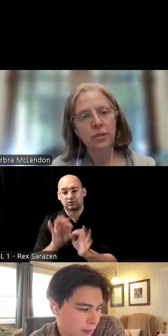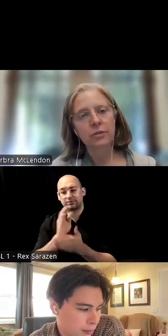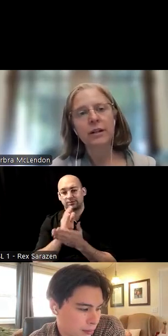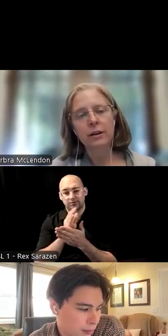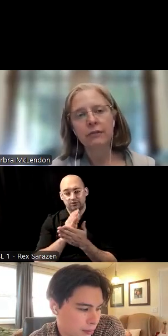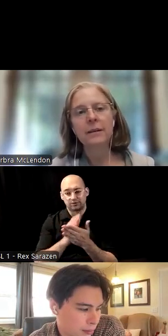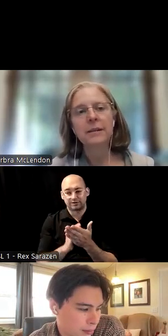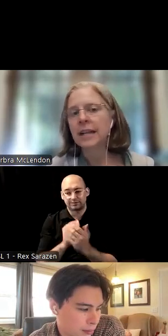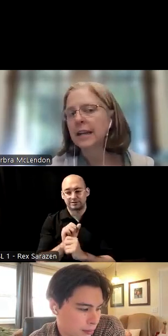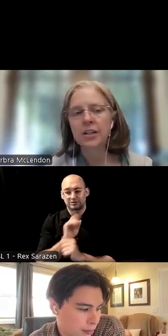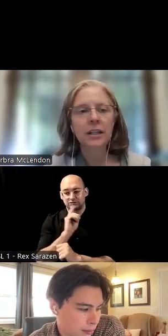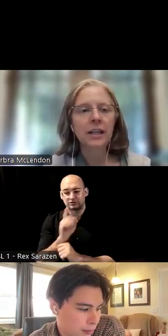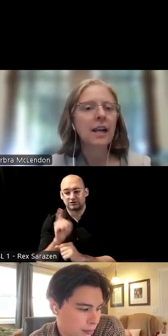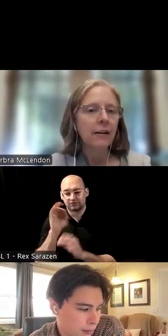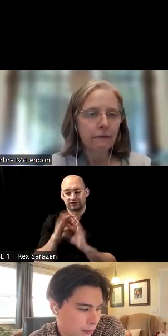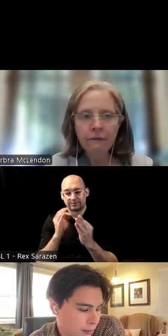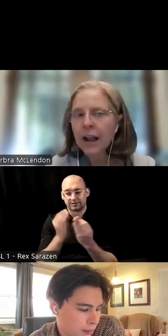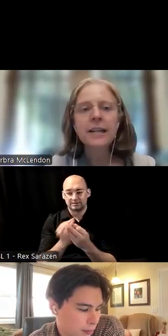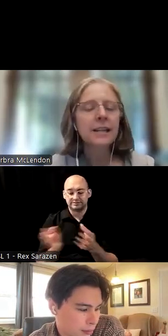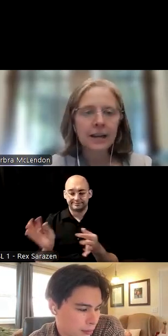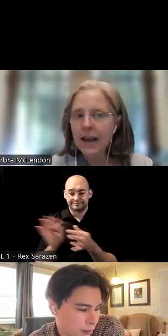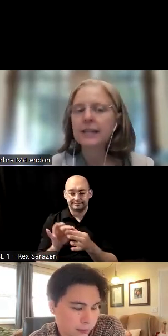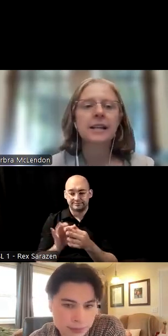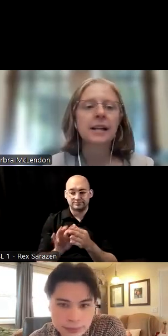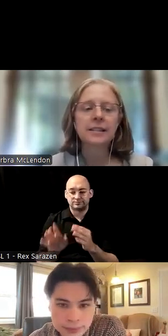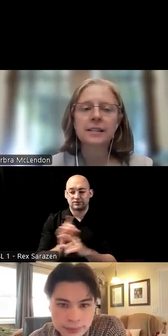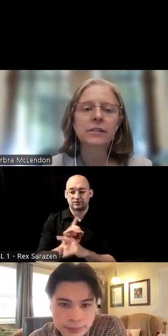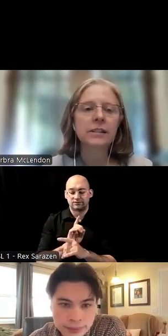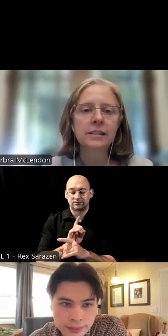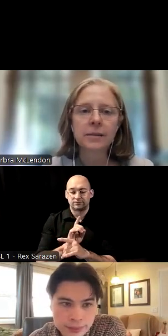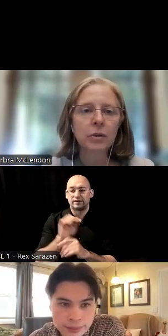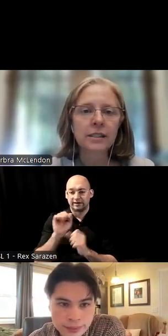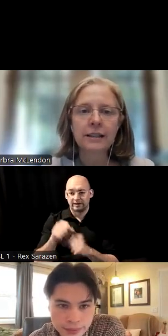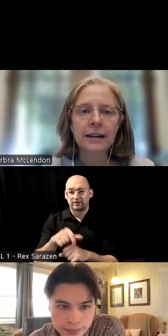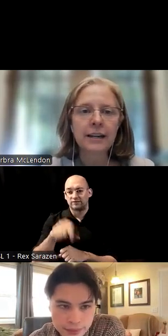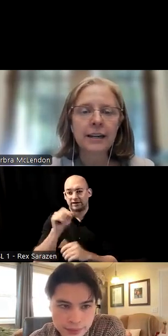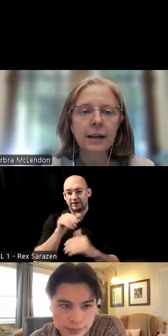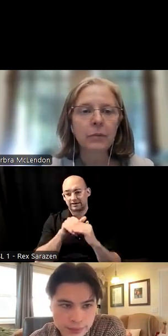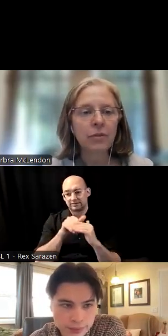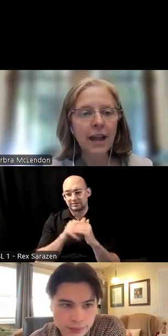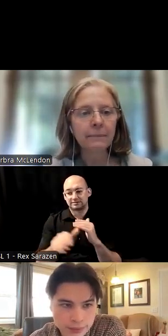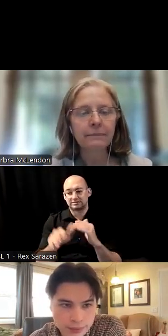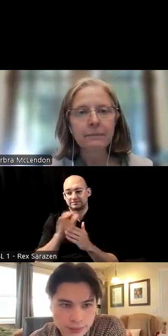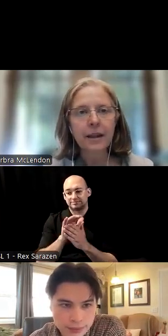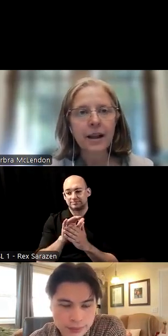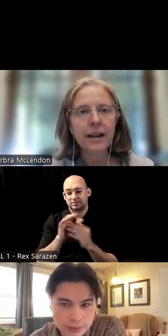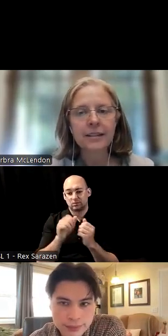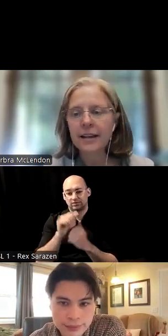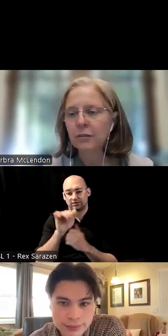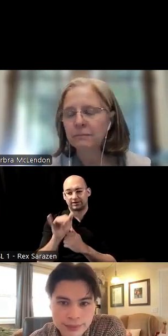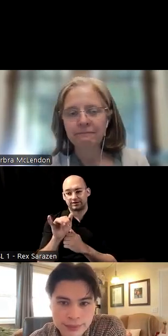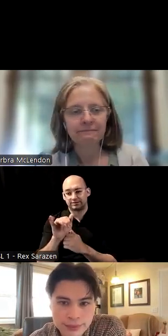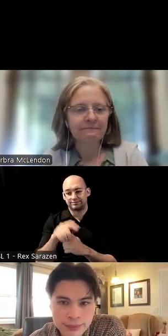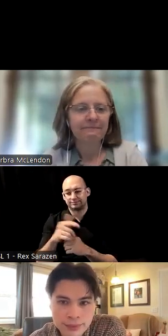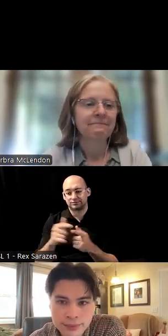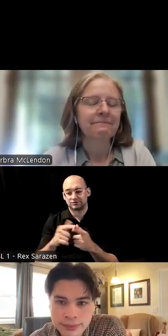to ensuring that our families can actually find and access the services and supports that they need. And with that, I hand it to